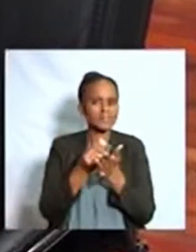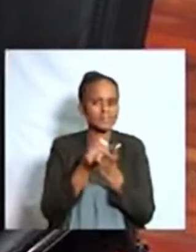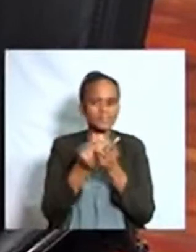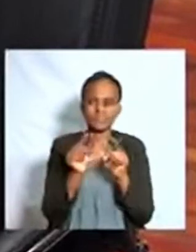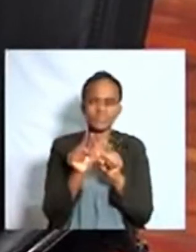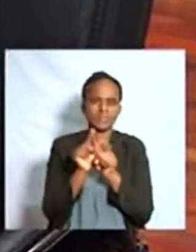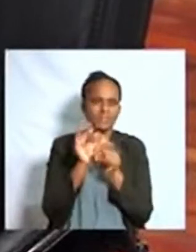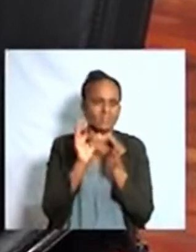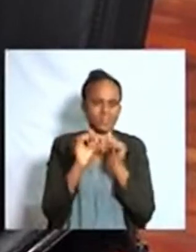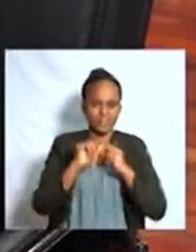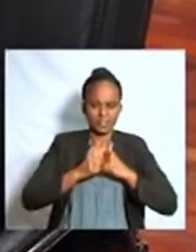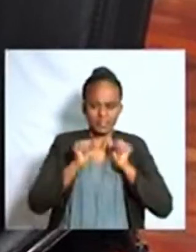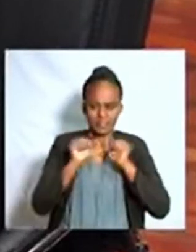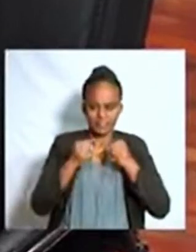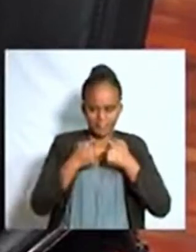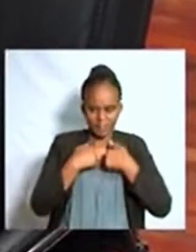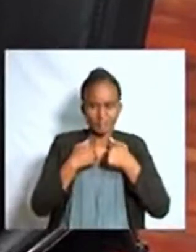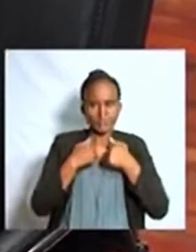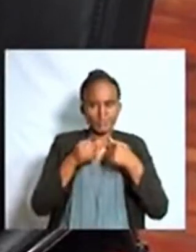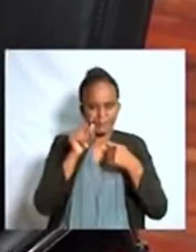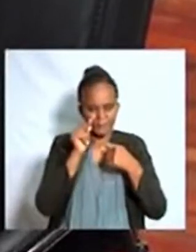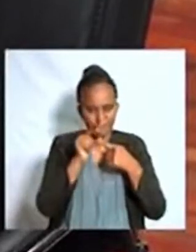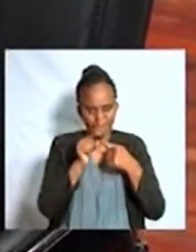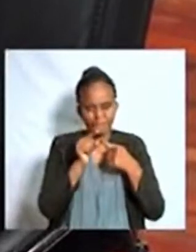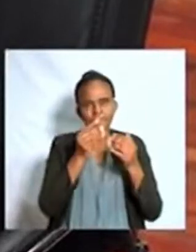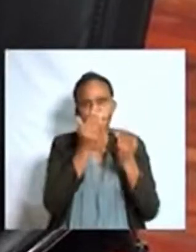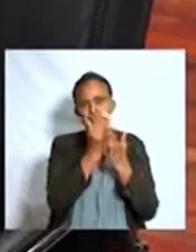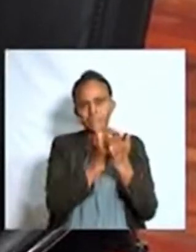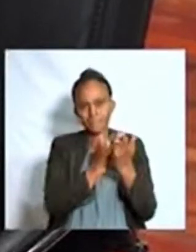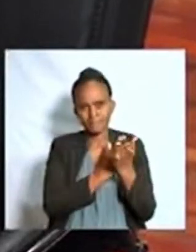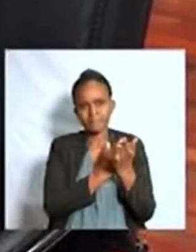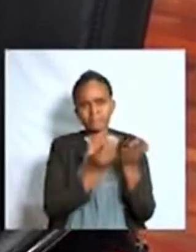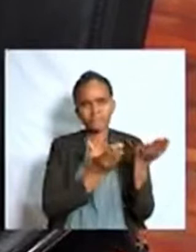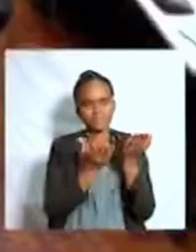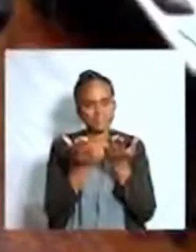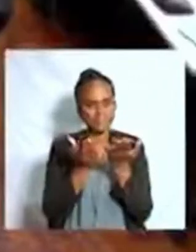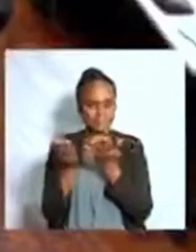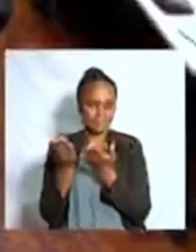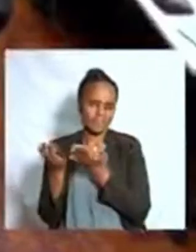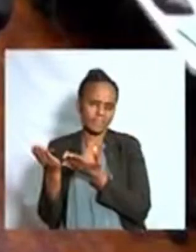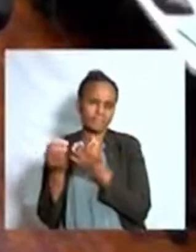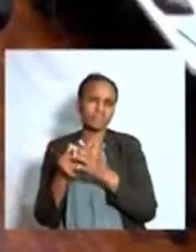you can have the list of such services.